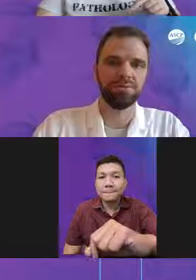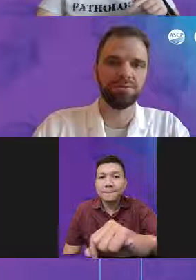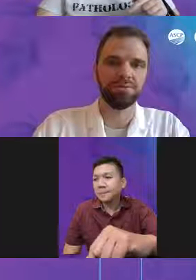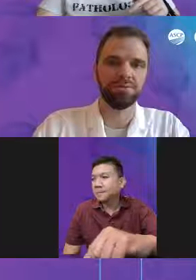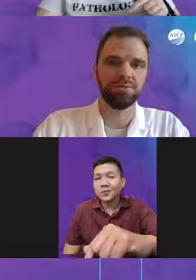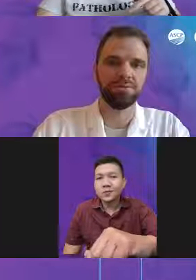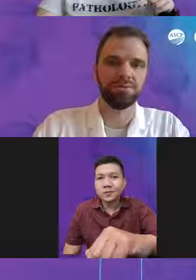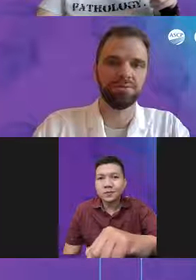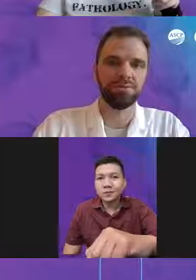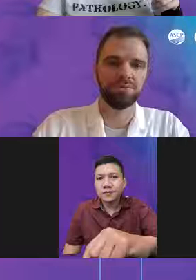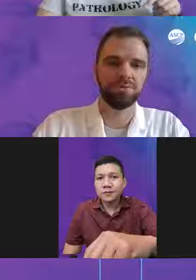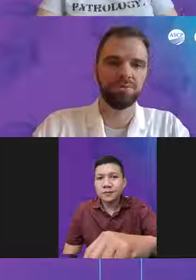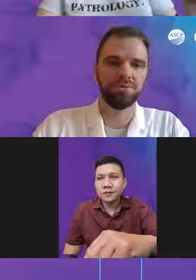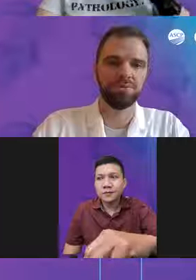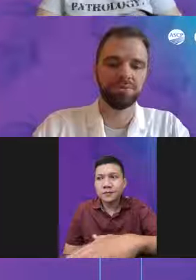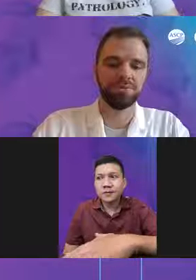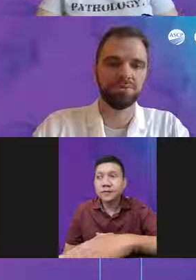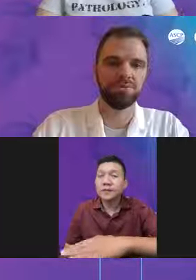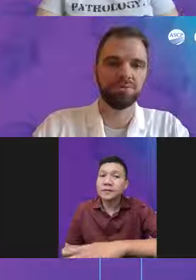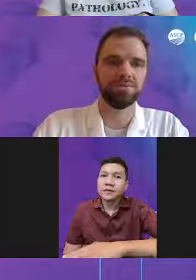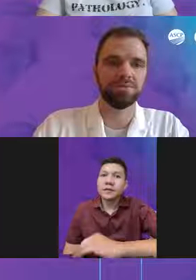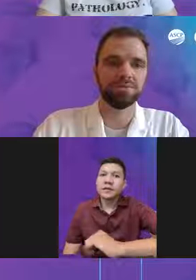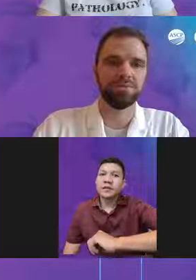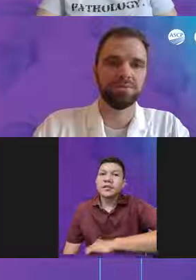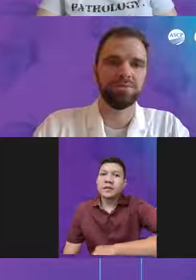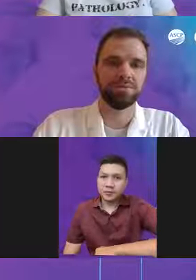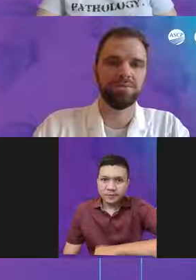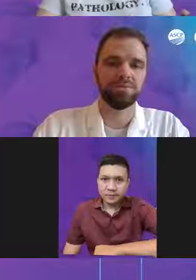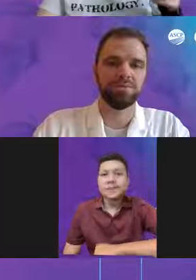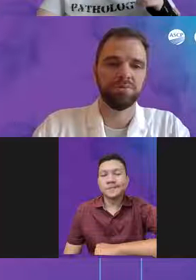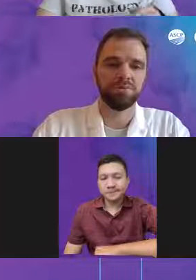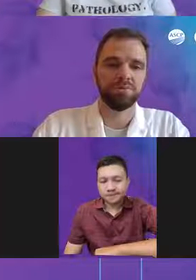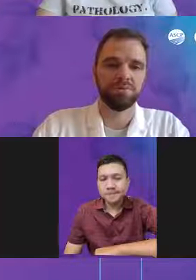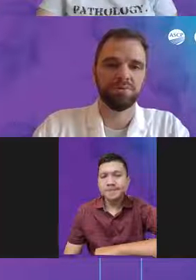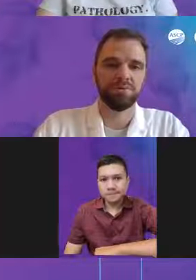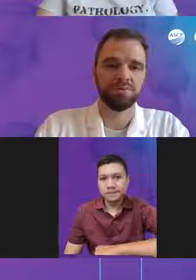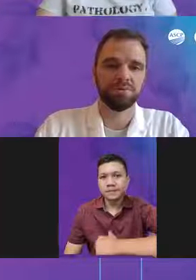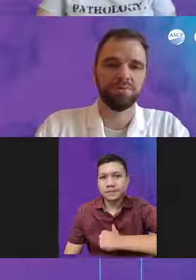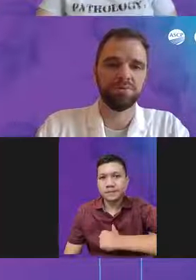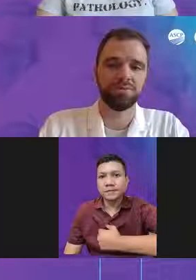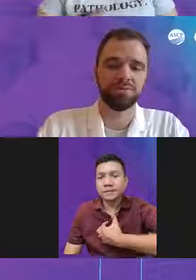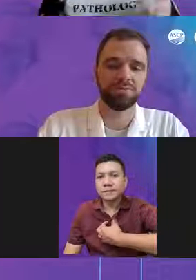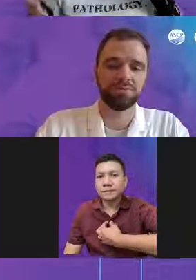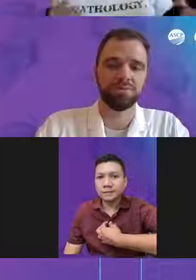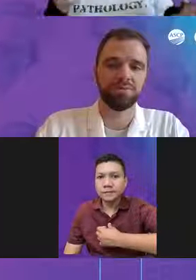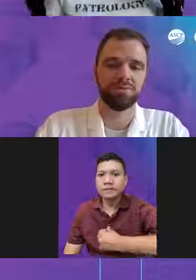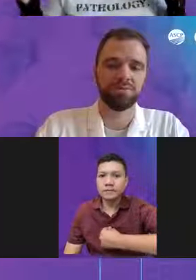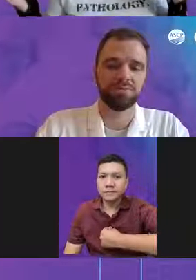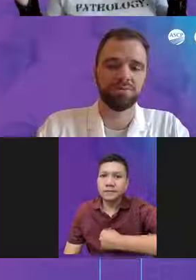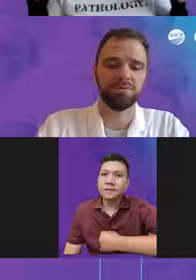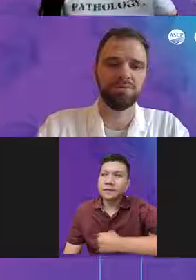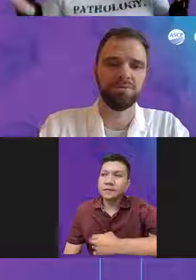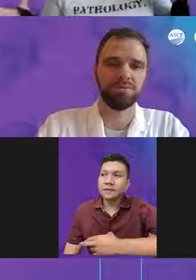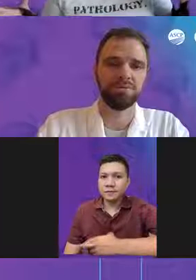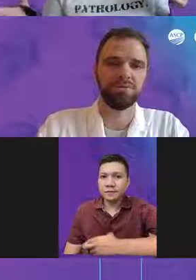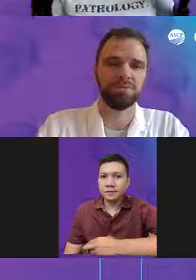you're seeing a correlating low RBC count or low platelet count, you're thinking, okay, I